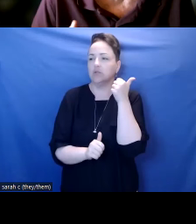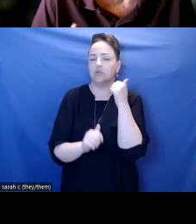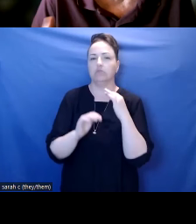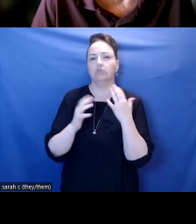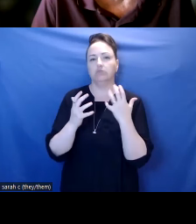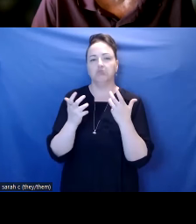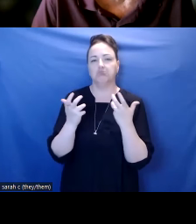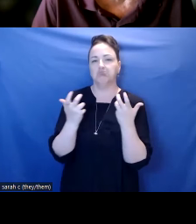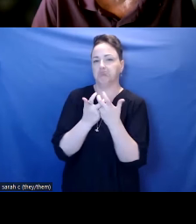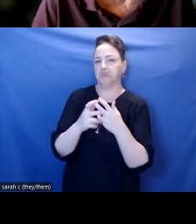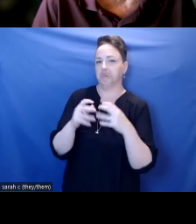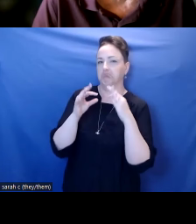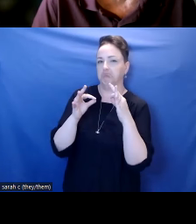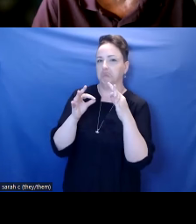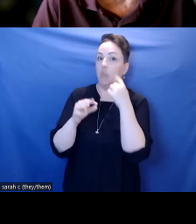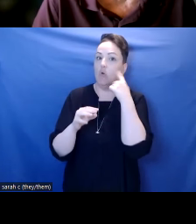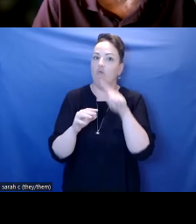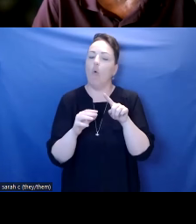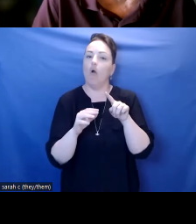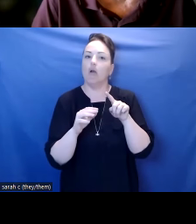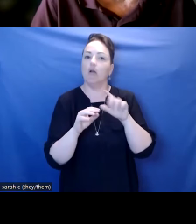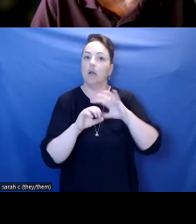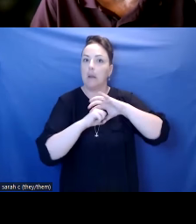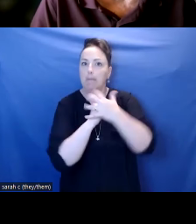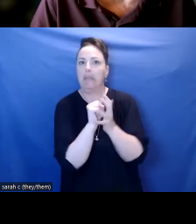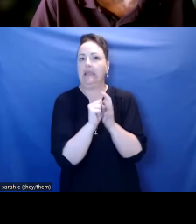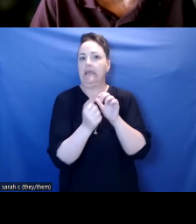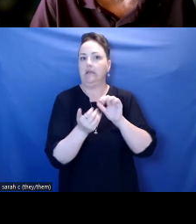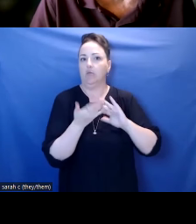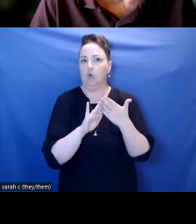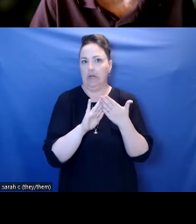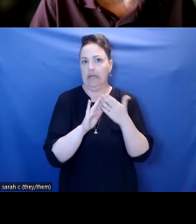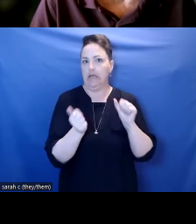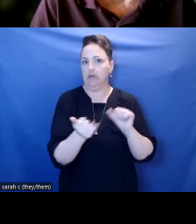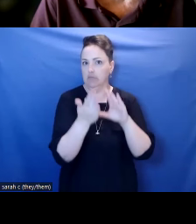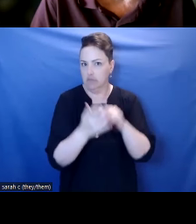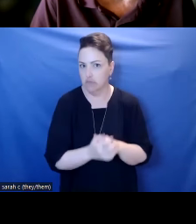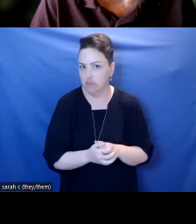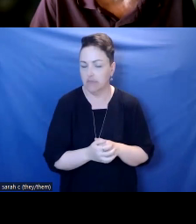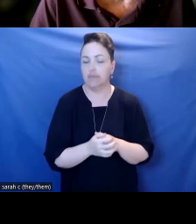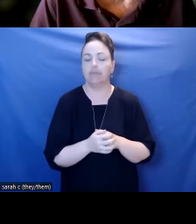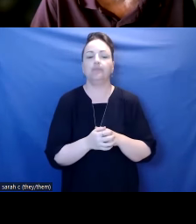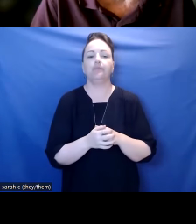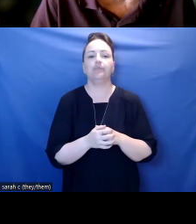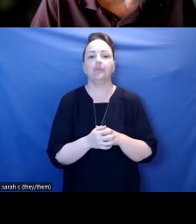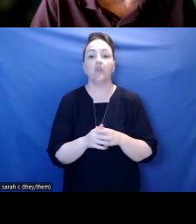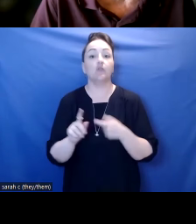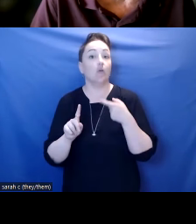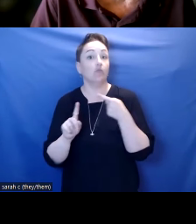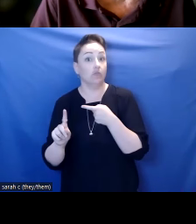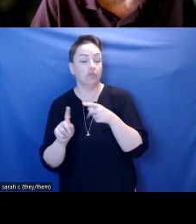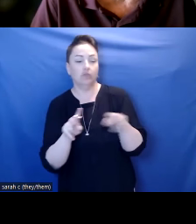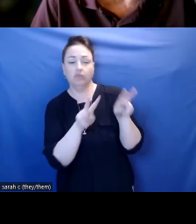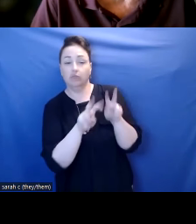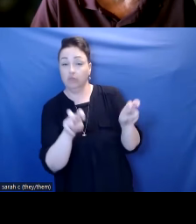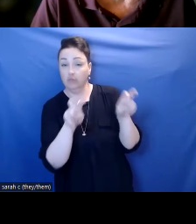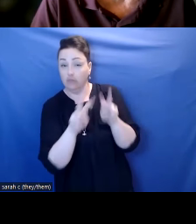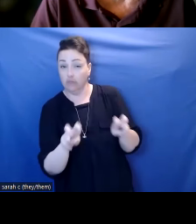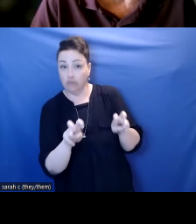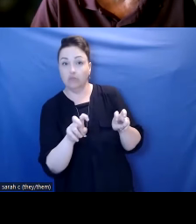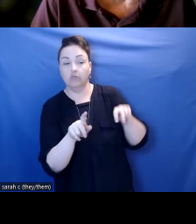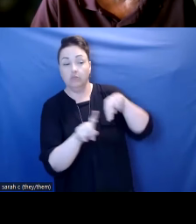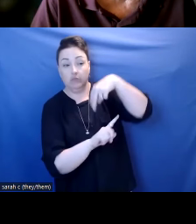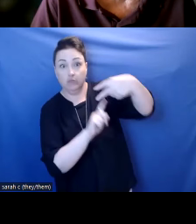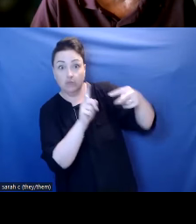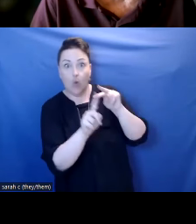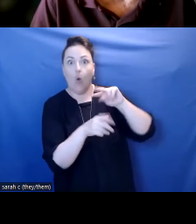as being part of a complete community, complete neighborhood? So the way we're looking at it is creating a whole network of